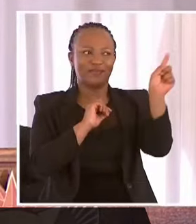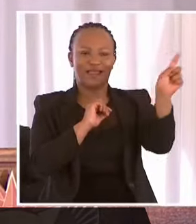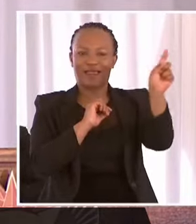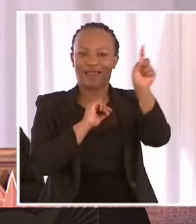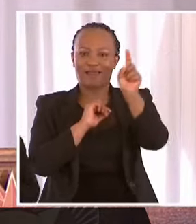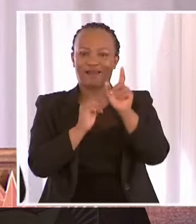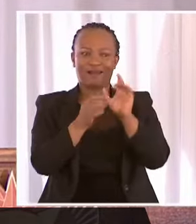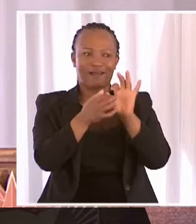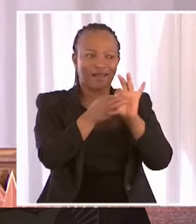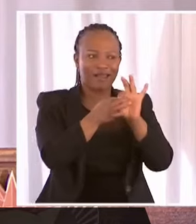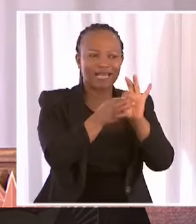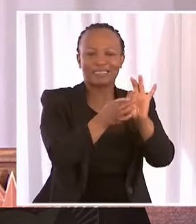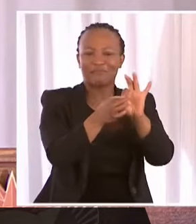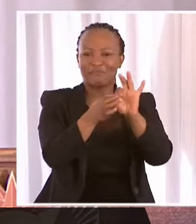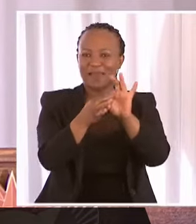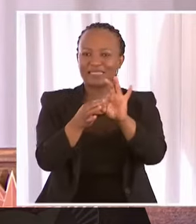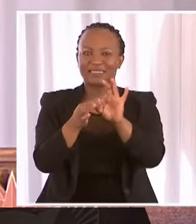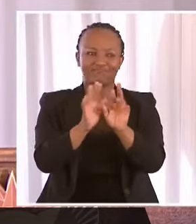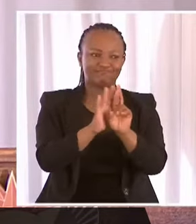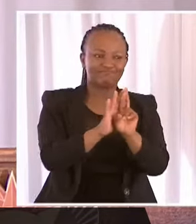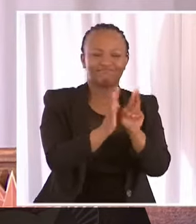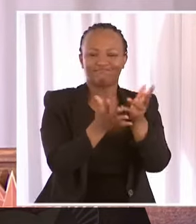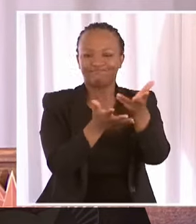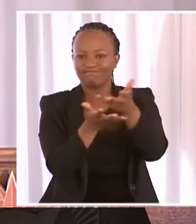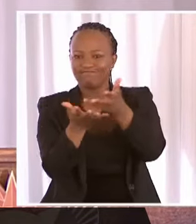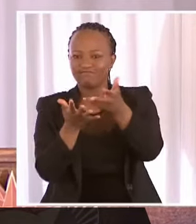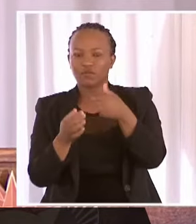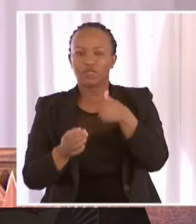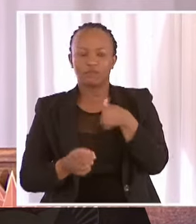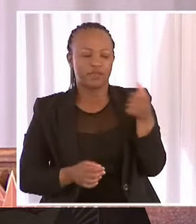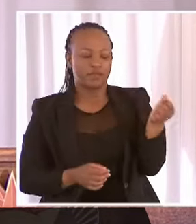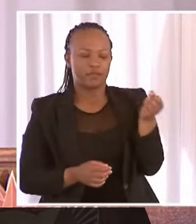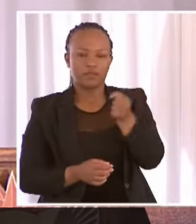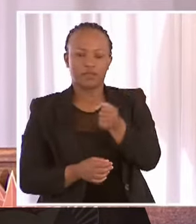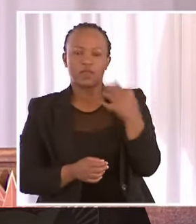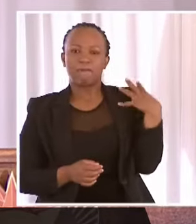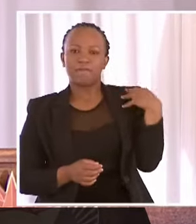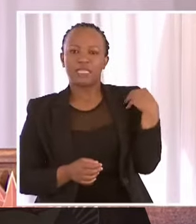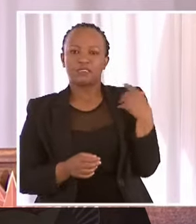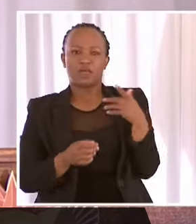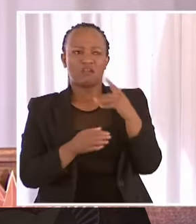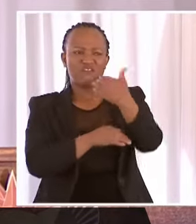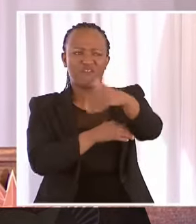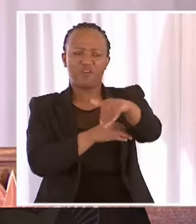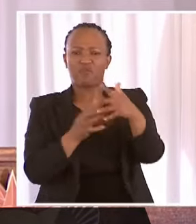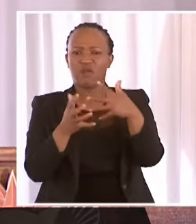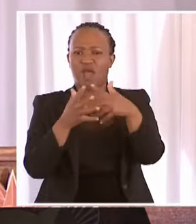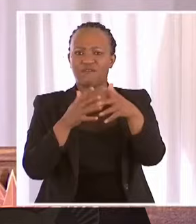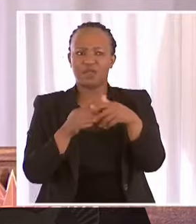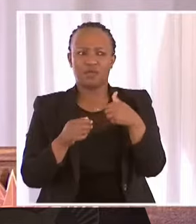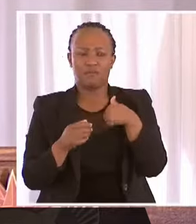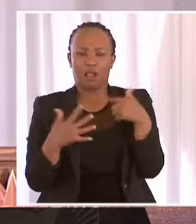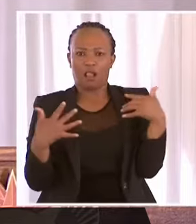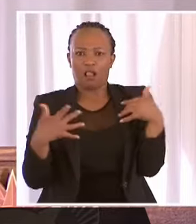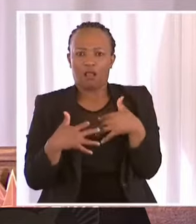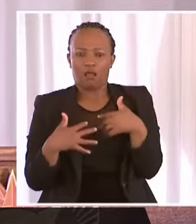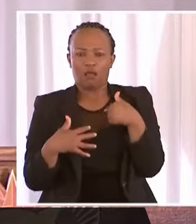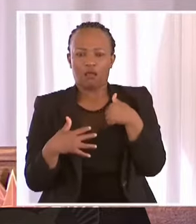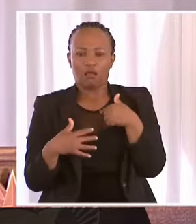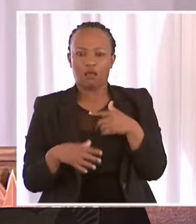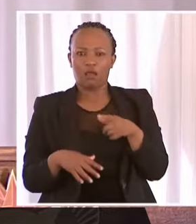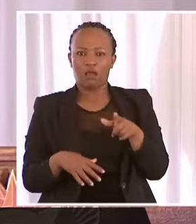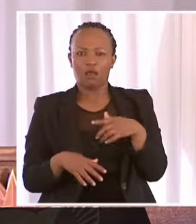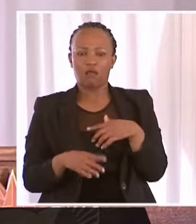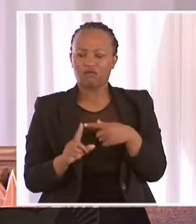When I was appointed to be Minister of Foreign Affairs, I was shocked, actually, and